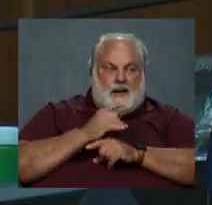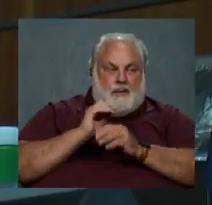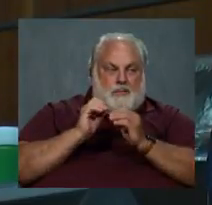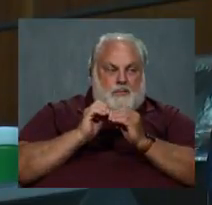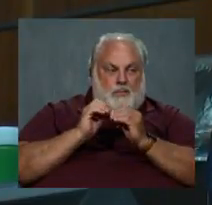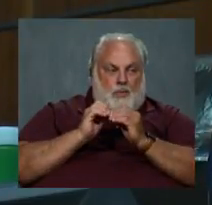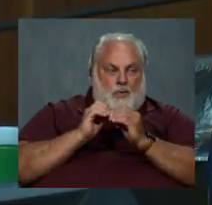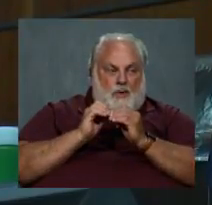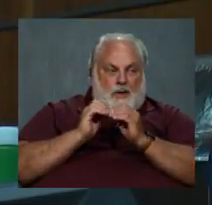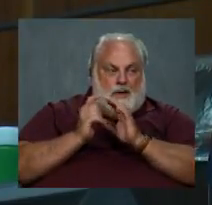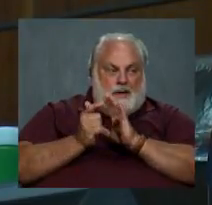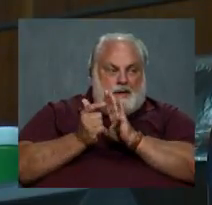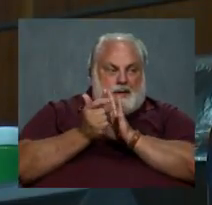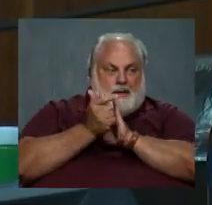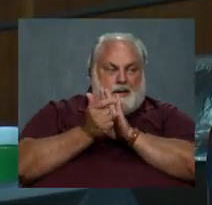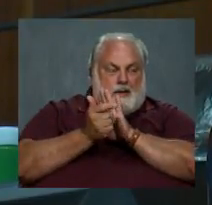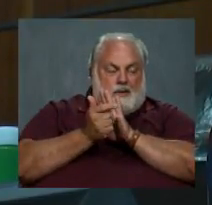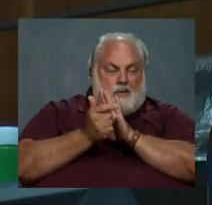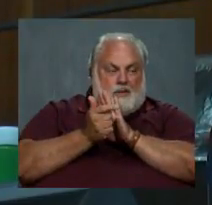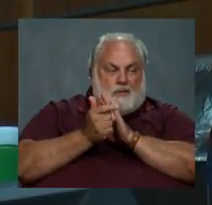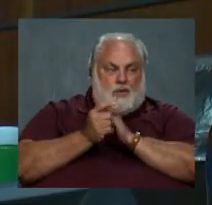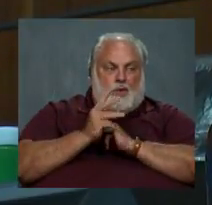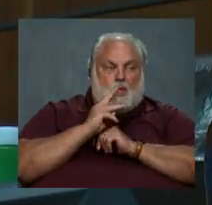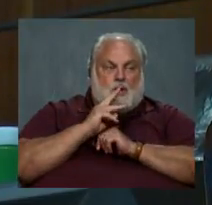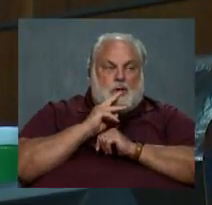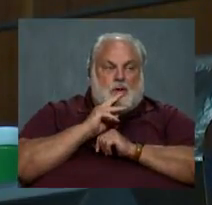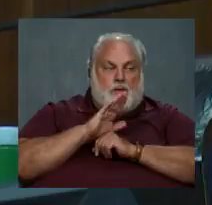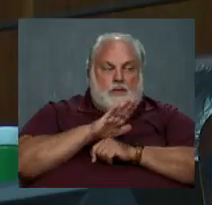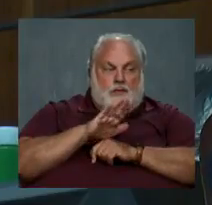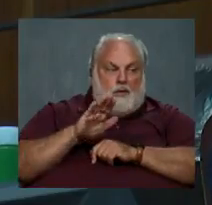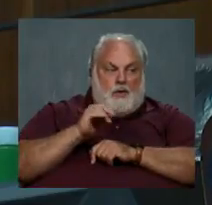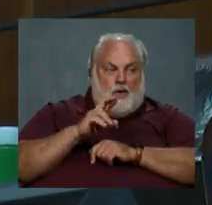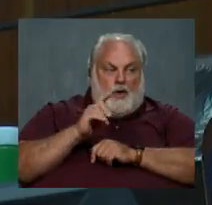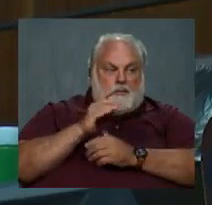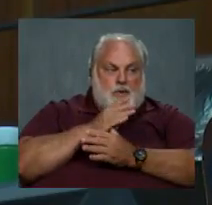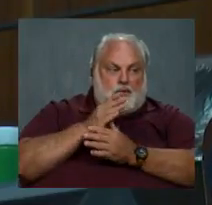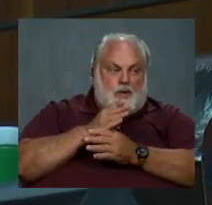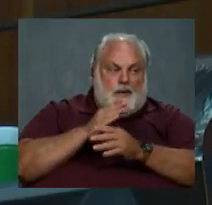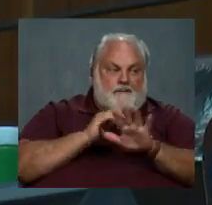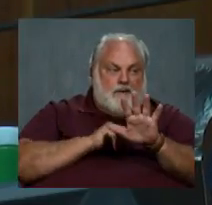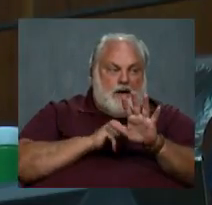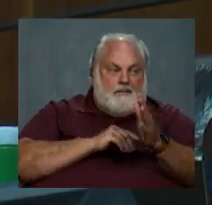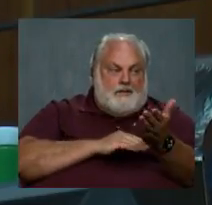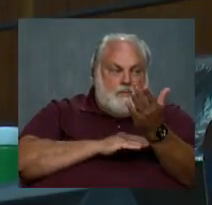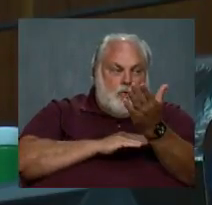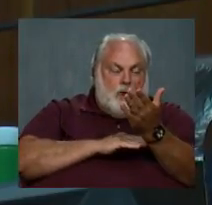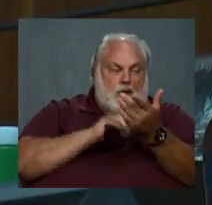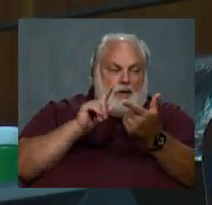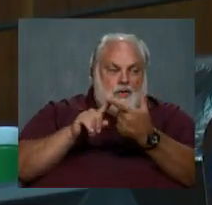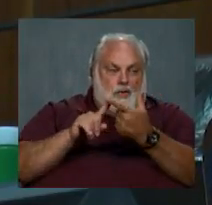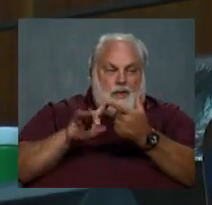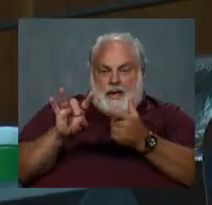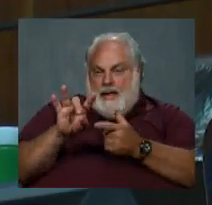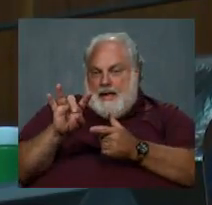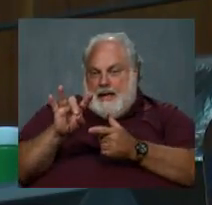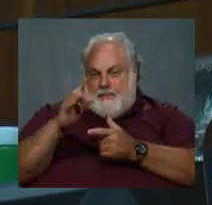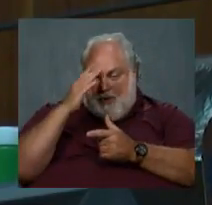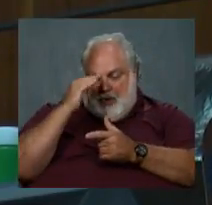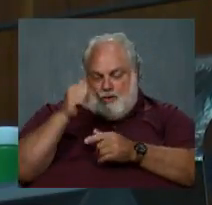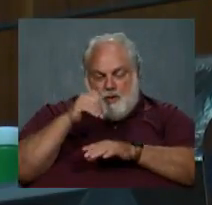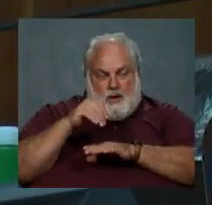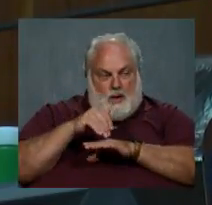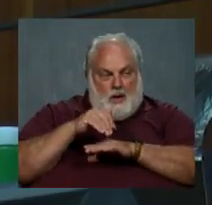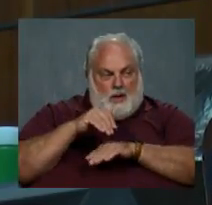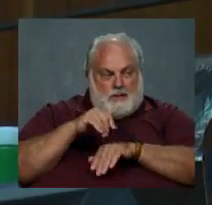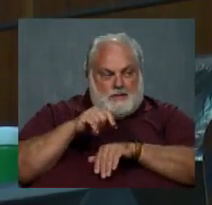make it illegal for folks to water their lawns between 5 a.m. and 8. Everybody's got them on timers.